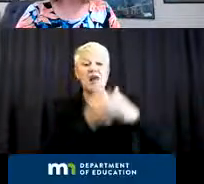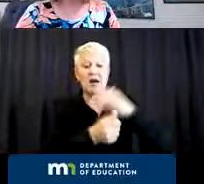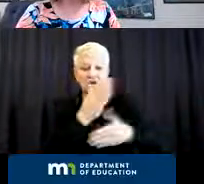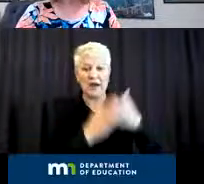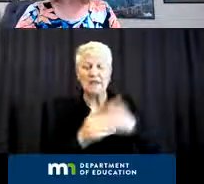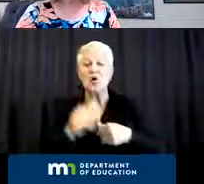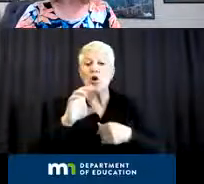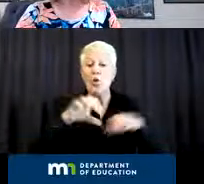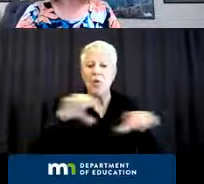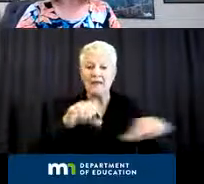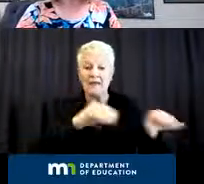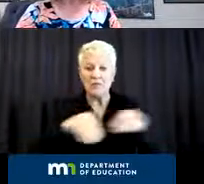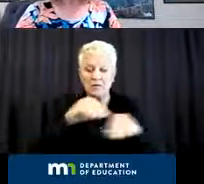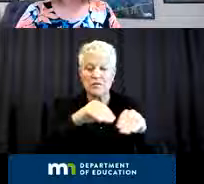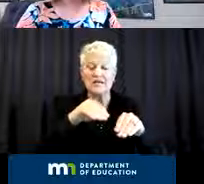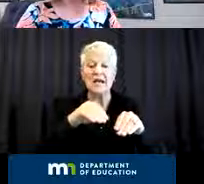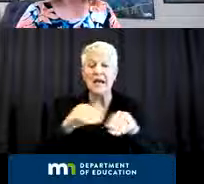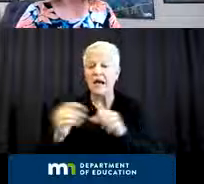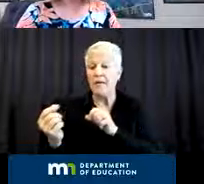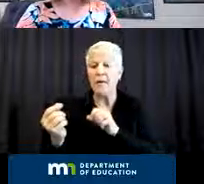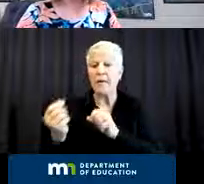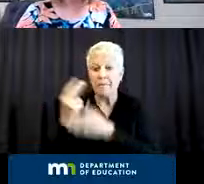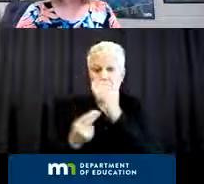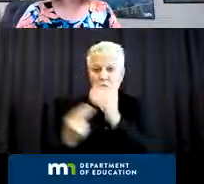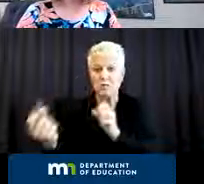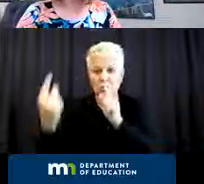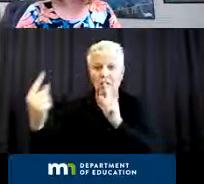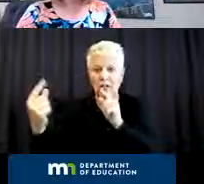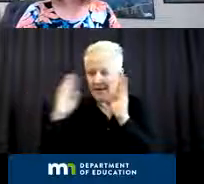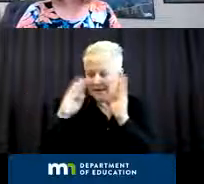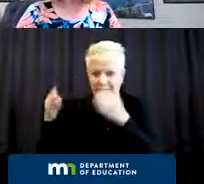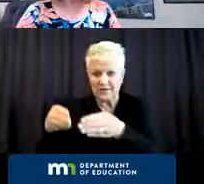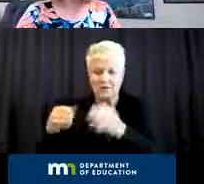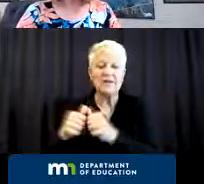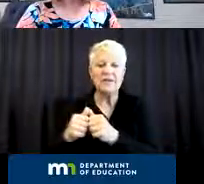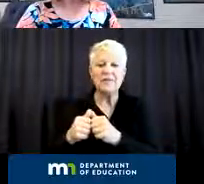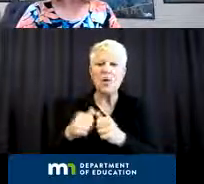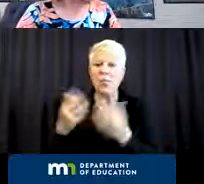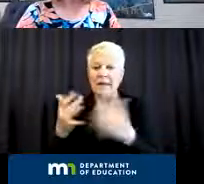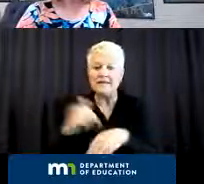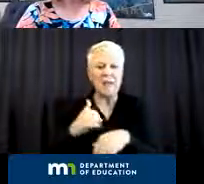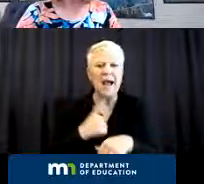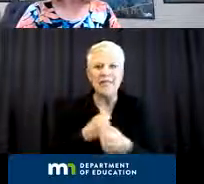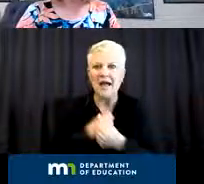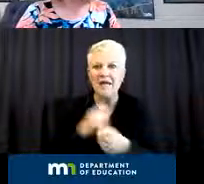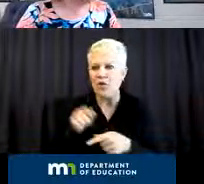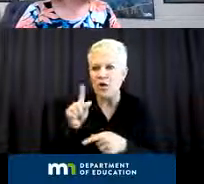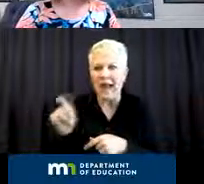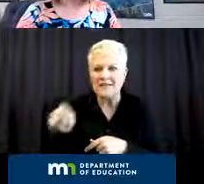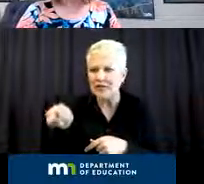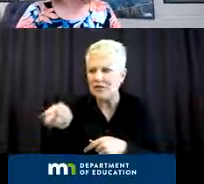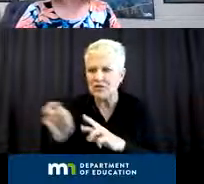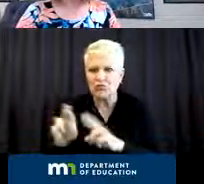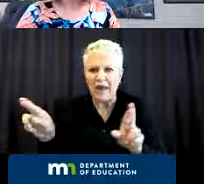coactive movements, mutual attention, wait time. I loved how they were asking her if she was ready and